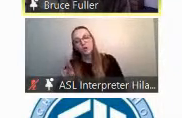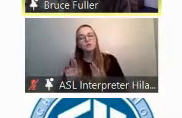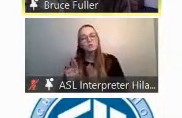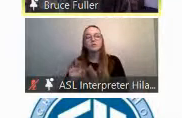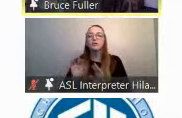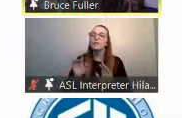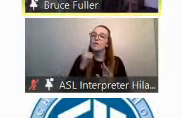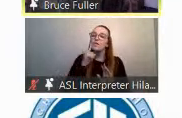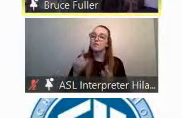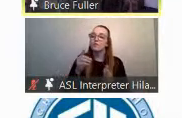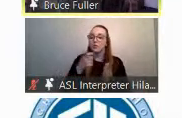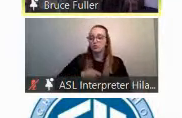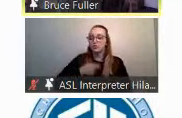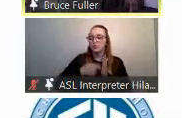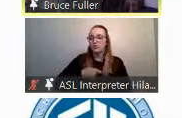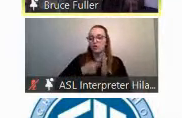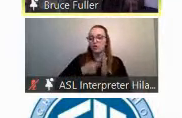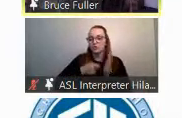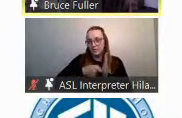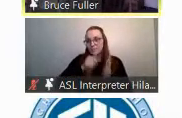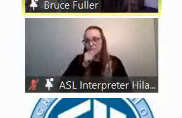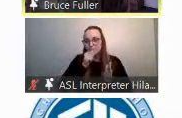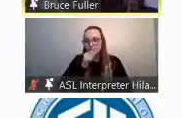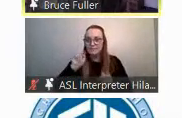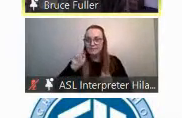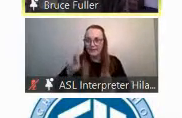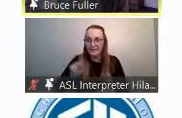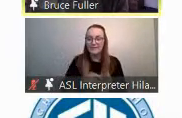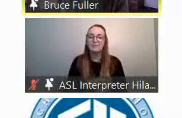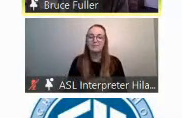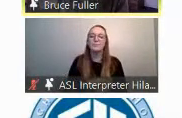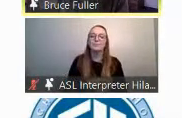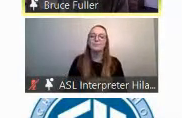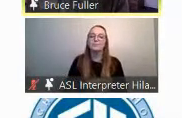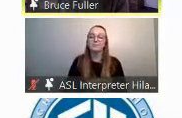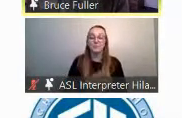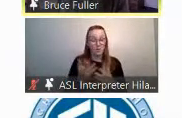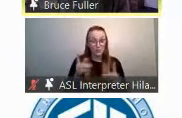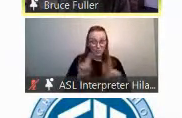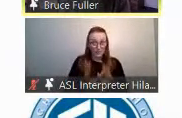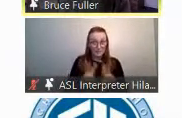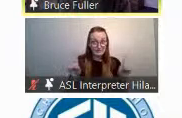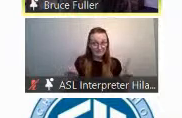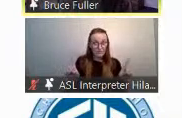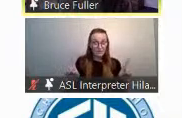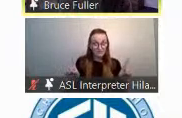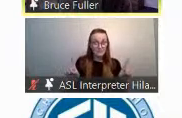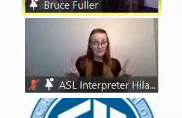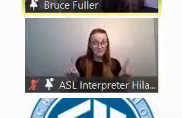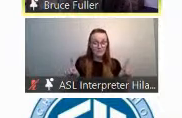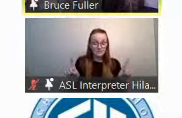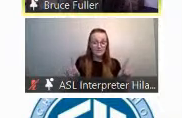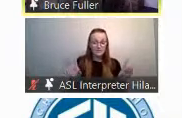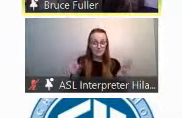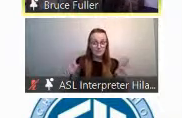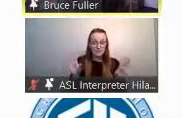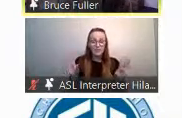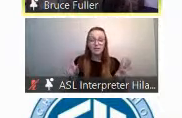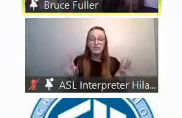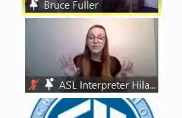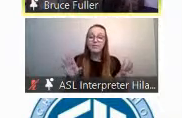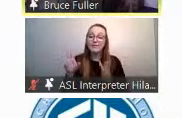in tuition charging private pre-Ks. And what's starkly different here is that this enrollment capacity